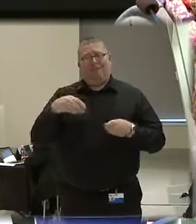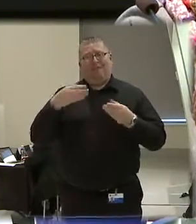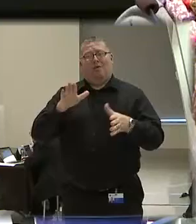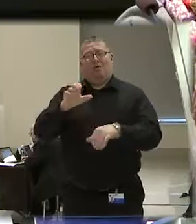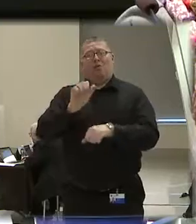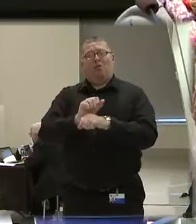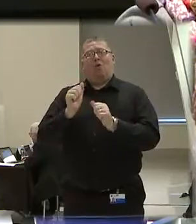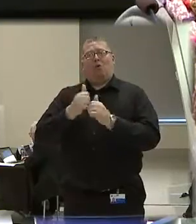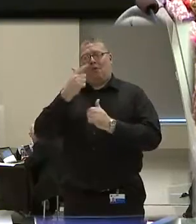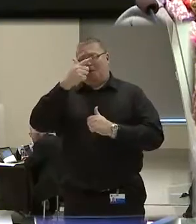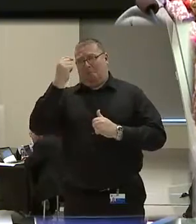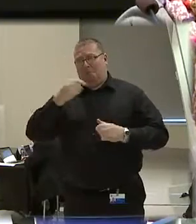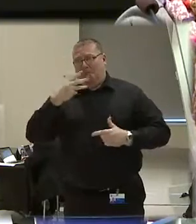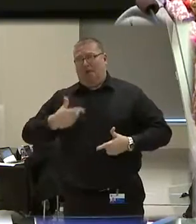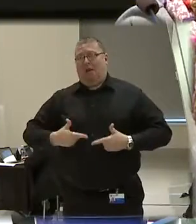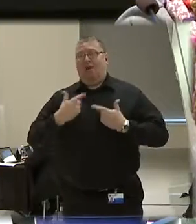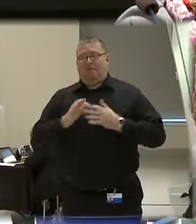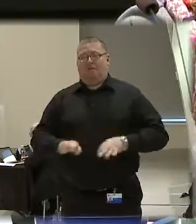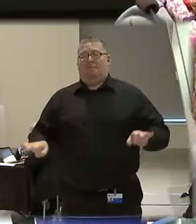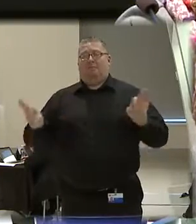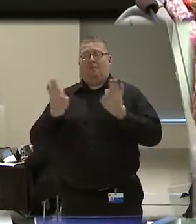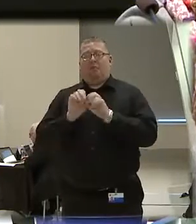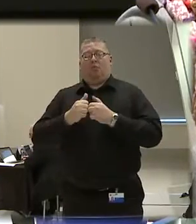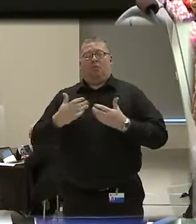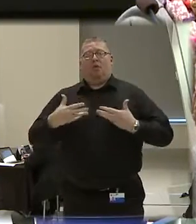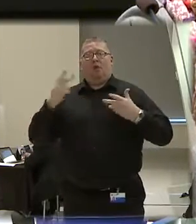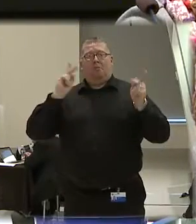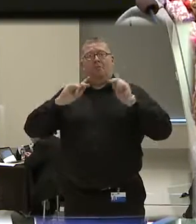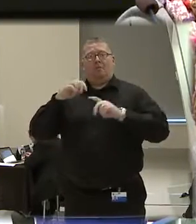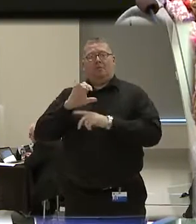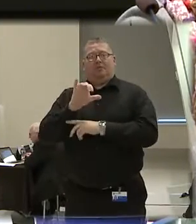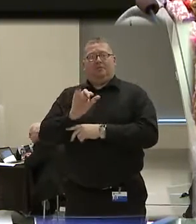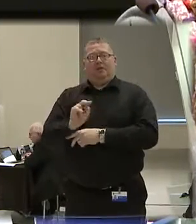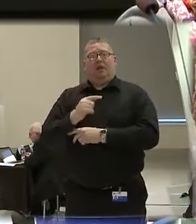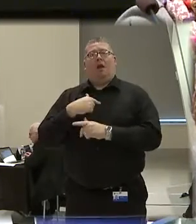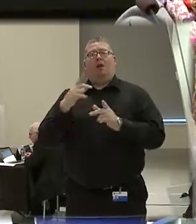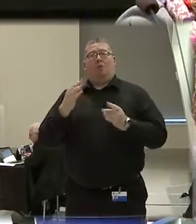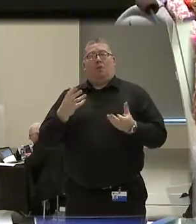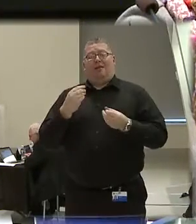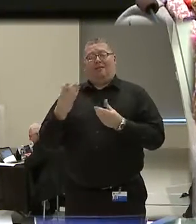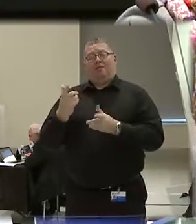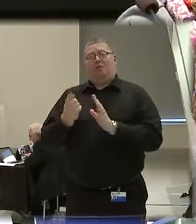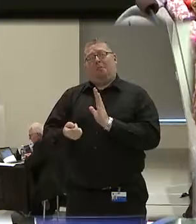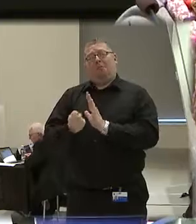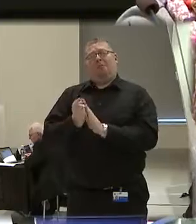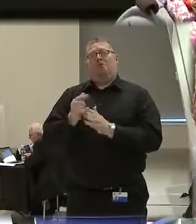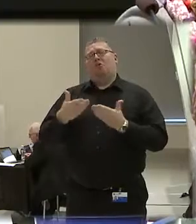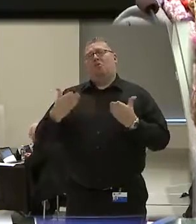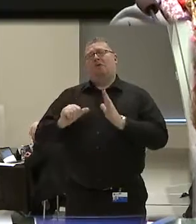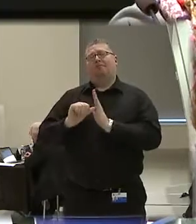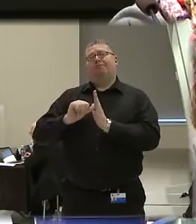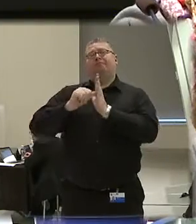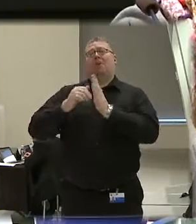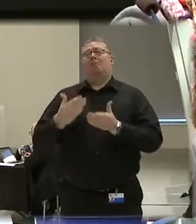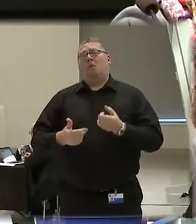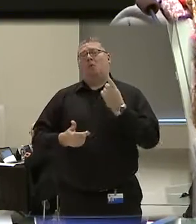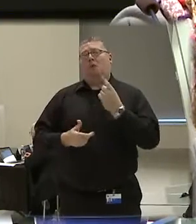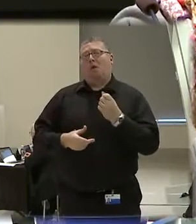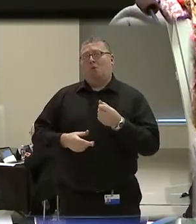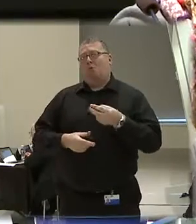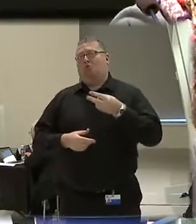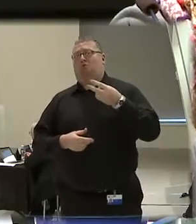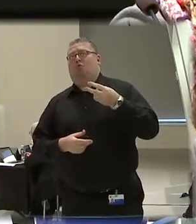with Black Lives Matter and working with young people in Cincinnati, I do want to give you a quick minute to maybe highlight one or